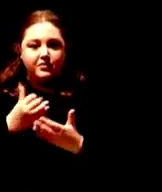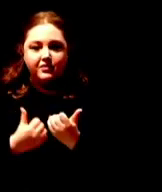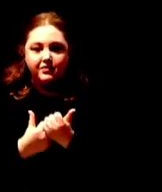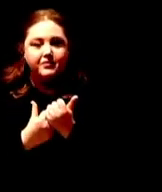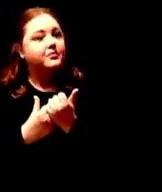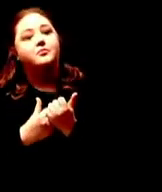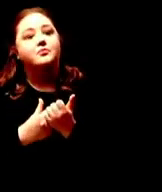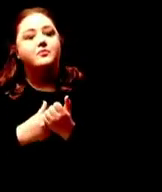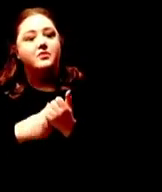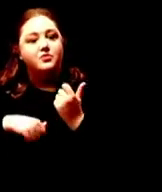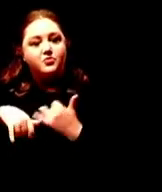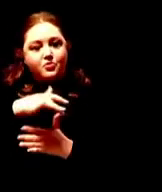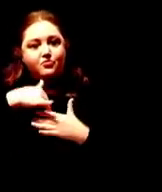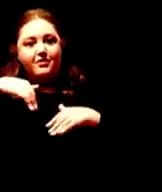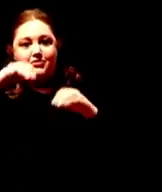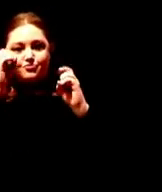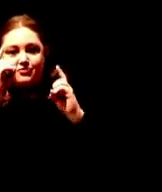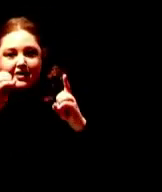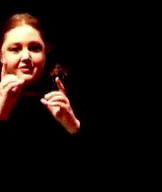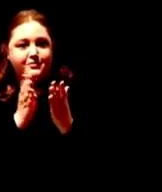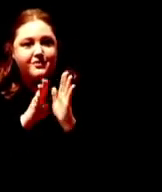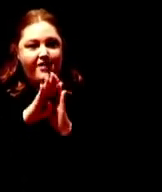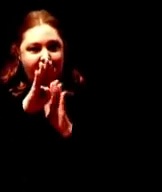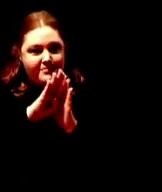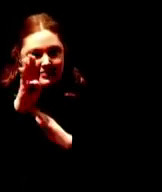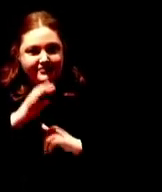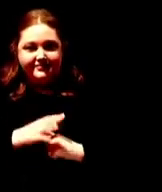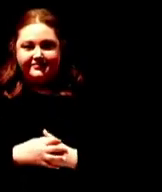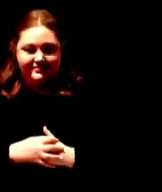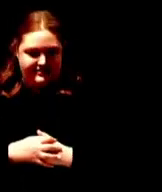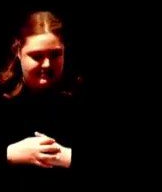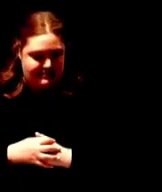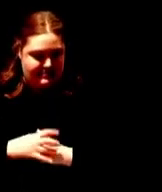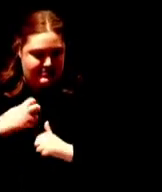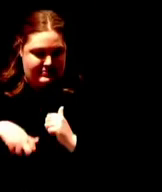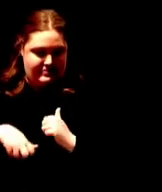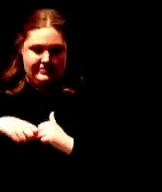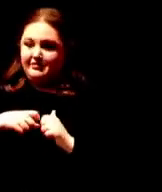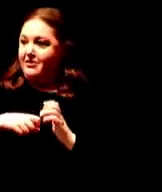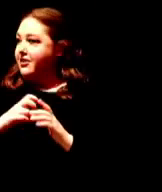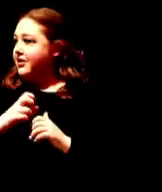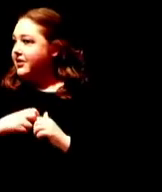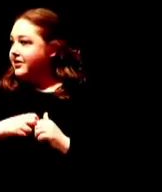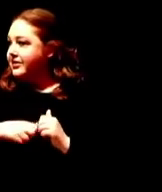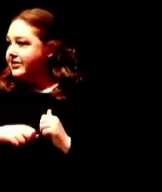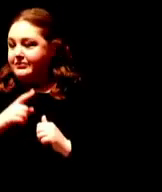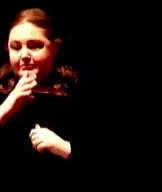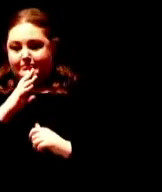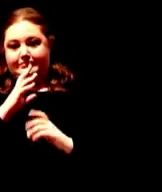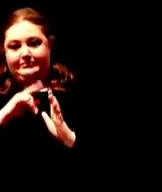and educational development. Economically, I suppose that was, we call the graduation